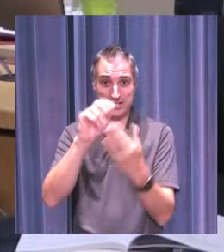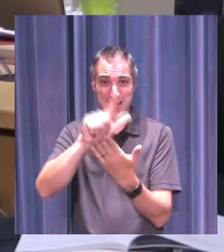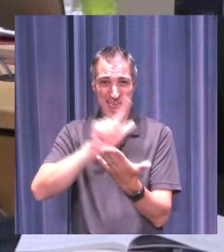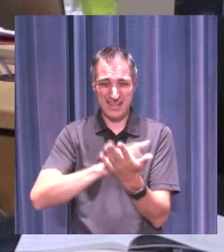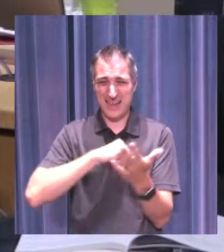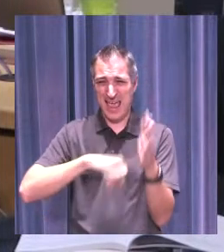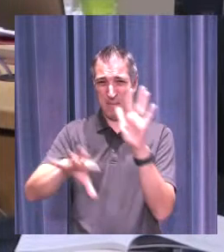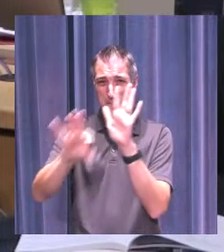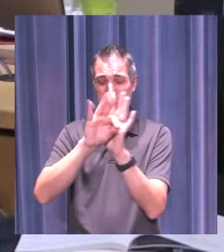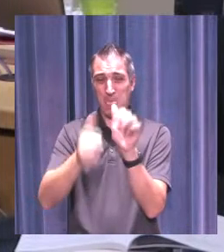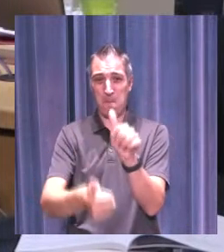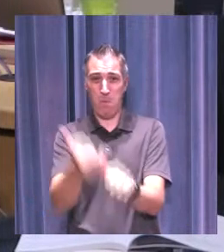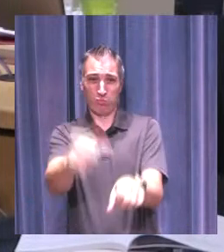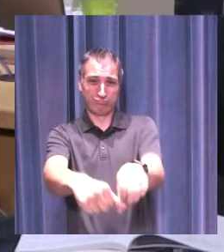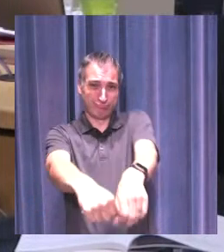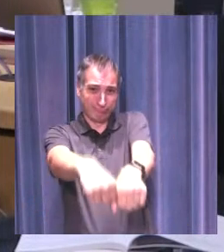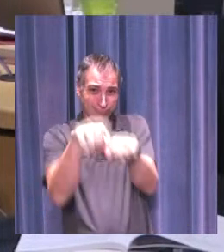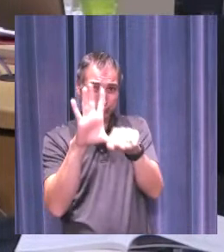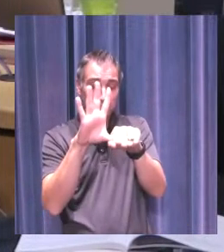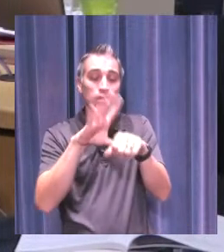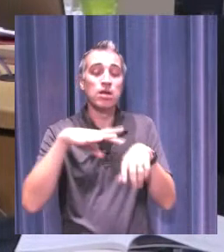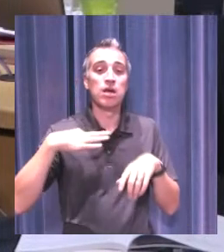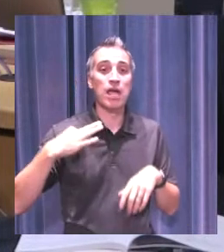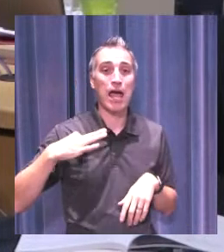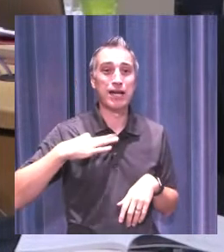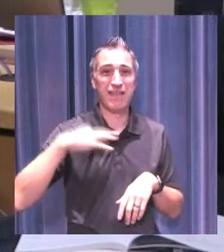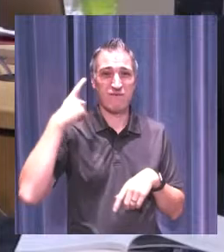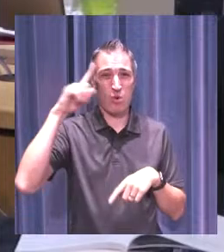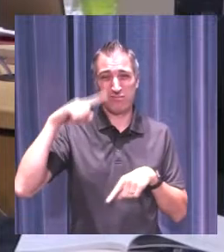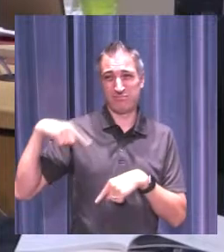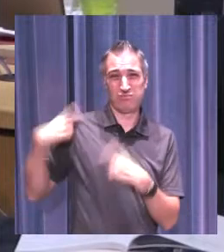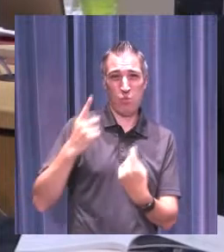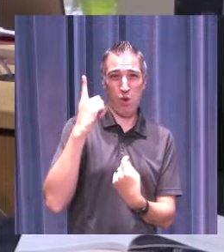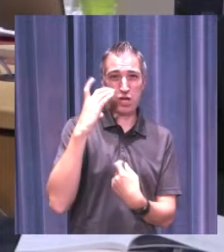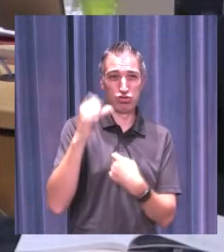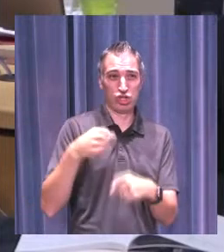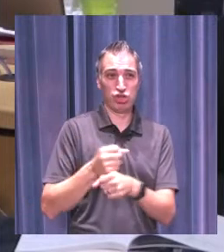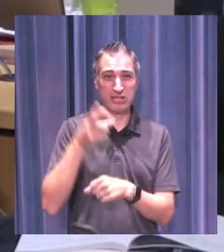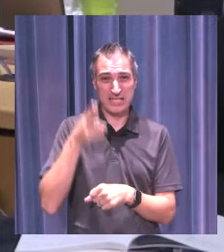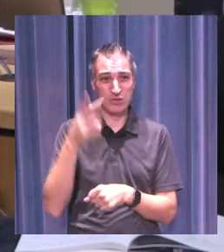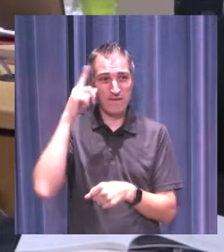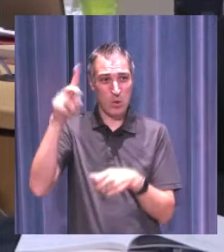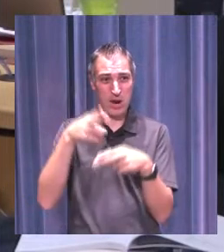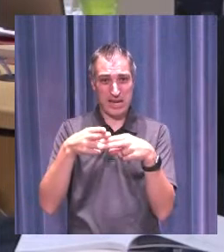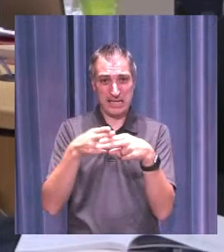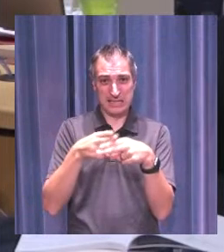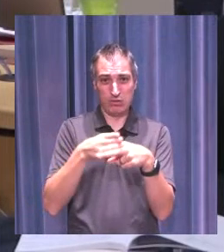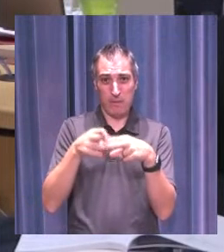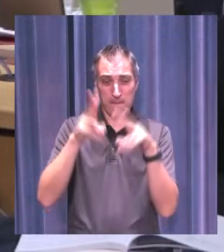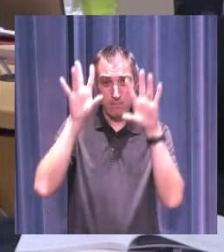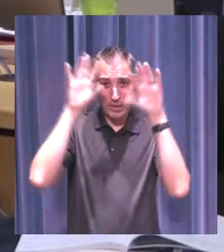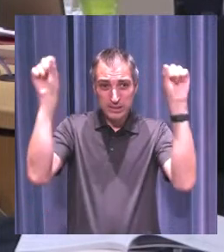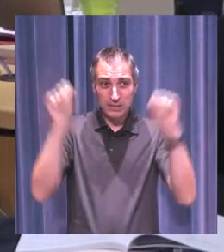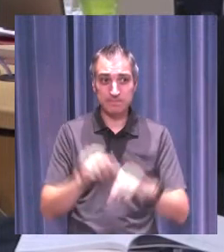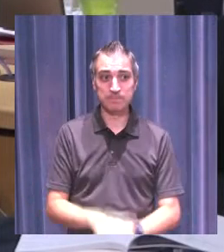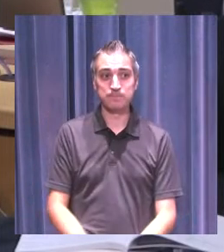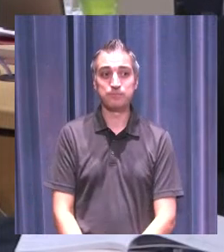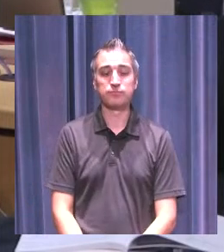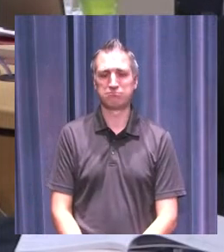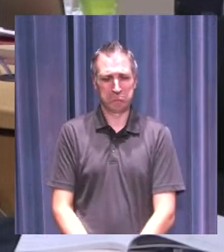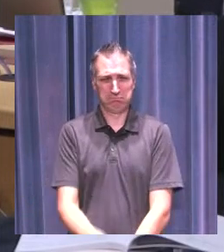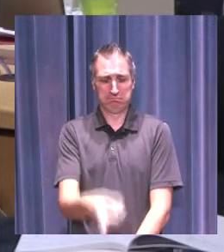unqualified candidate in this institution's century-long history to hold the position of interim president. It